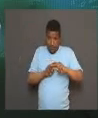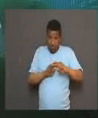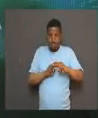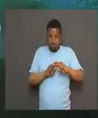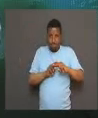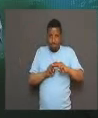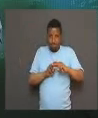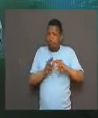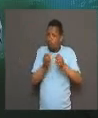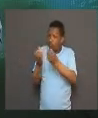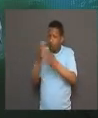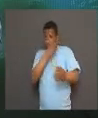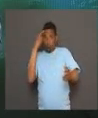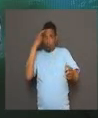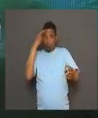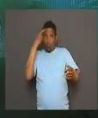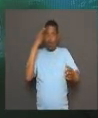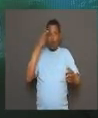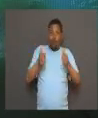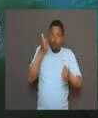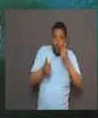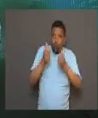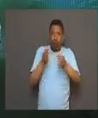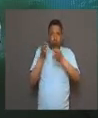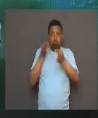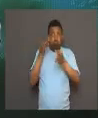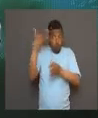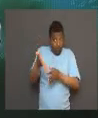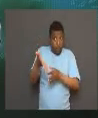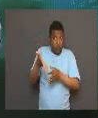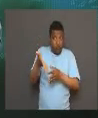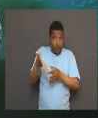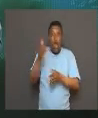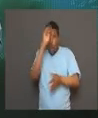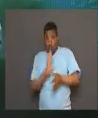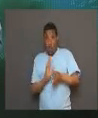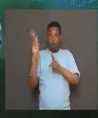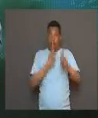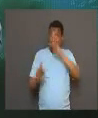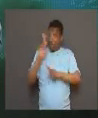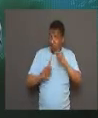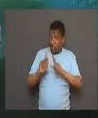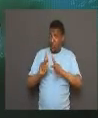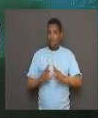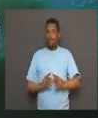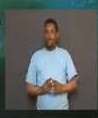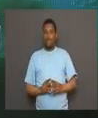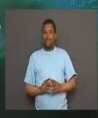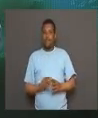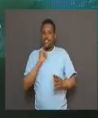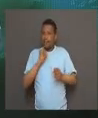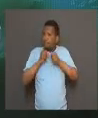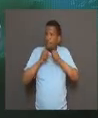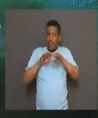For several reasons, which we will explore, human population is